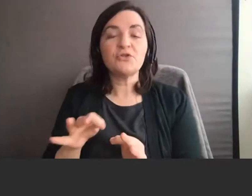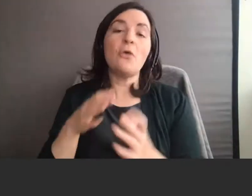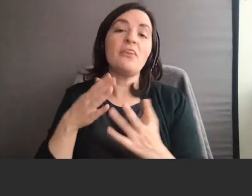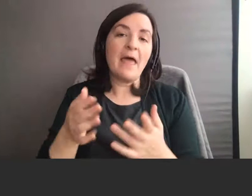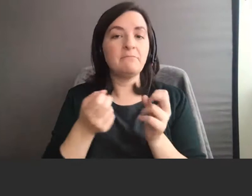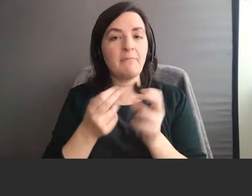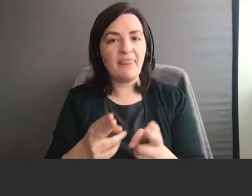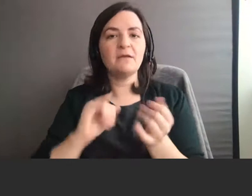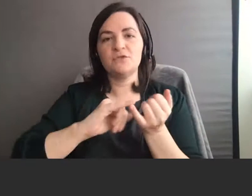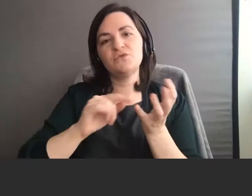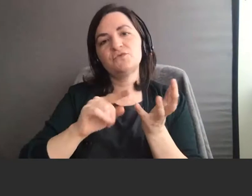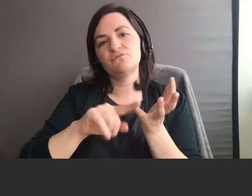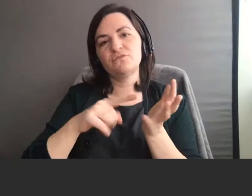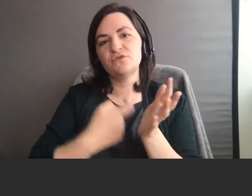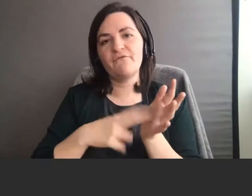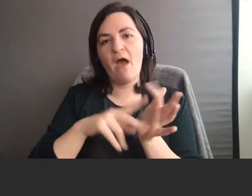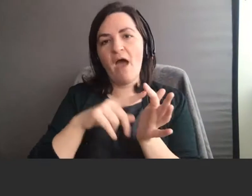survey.